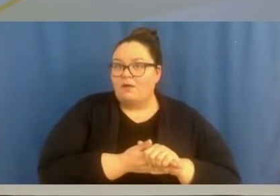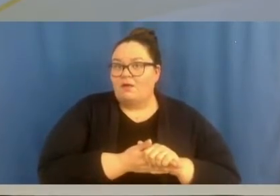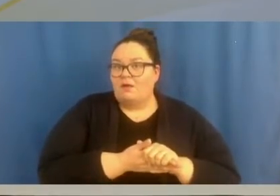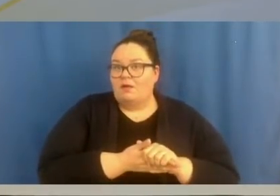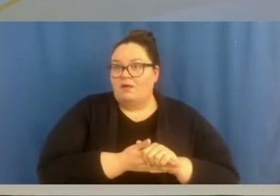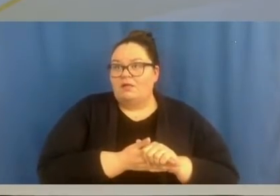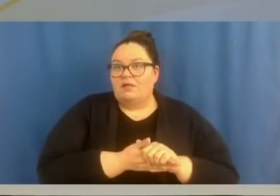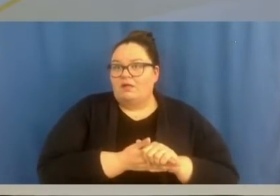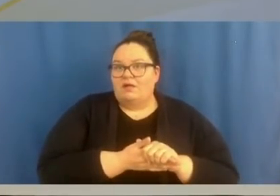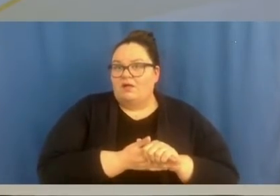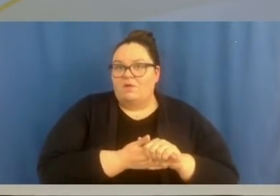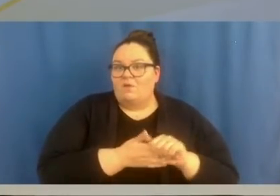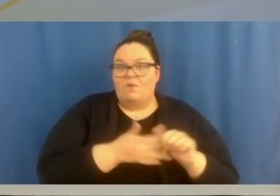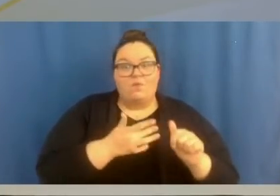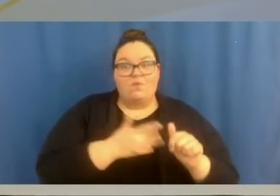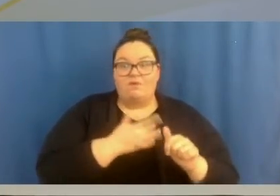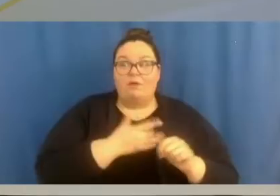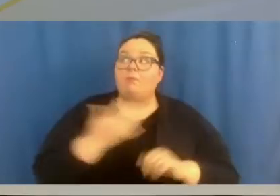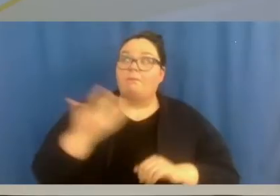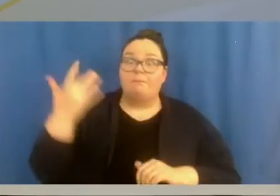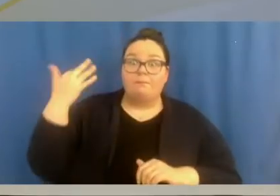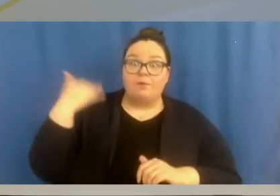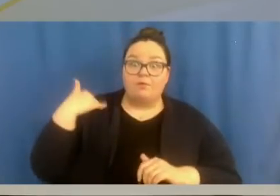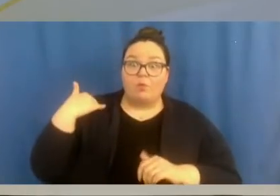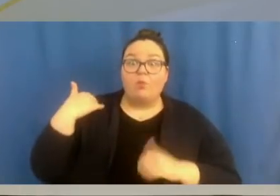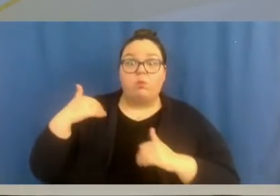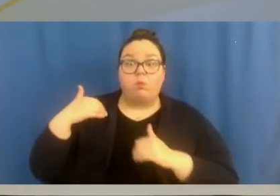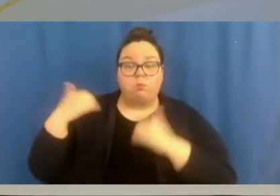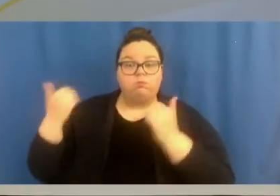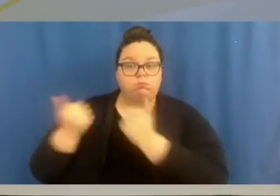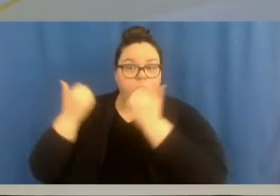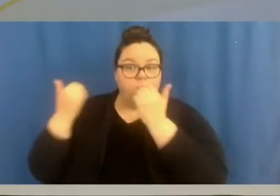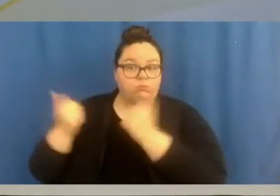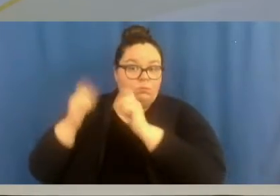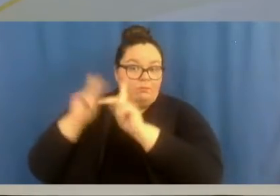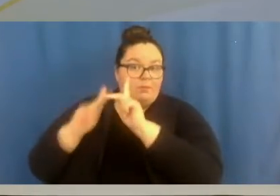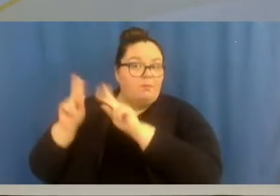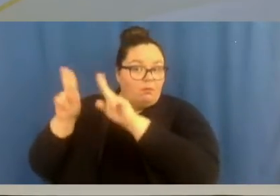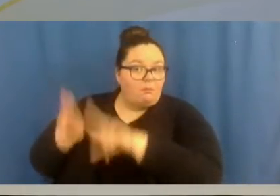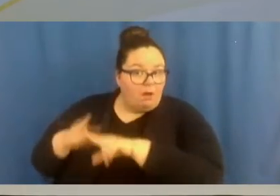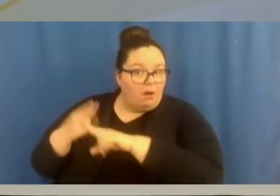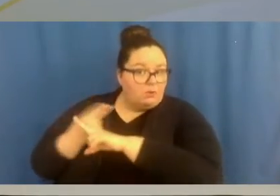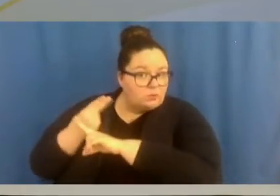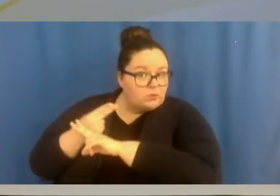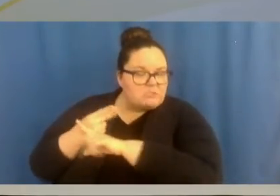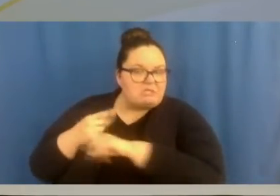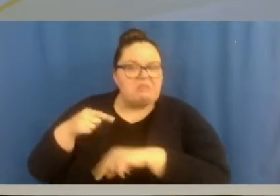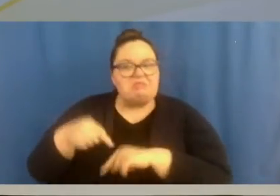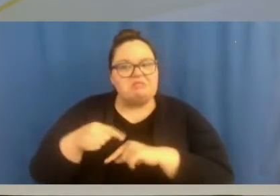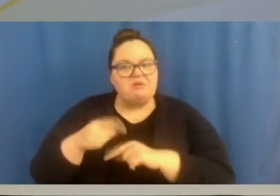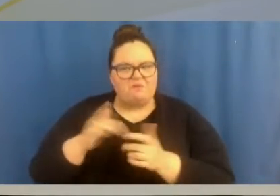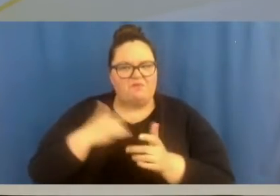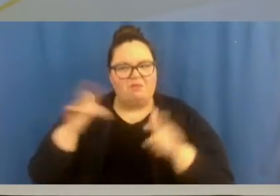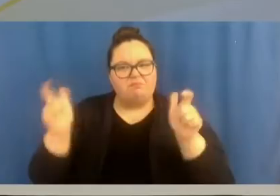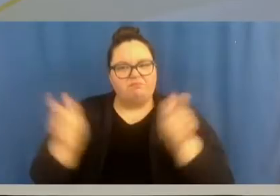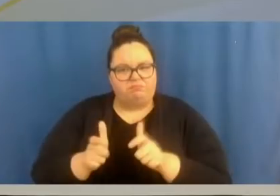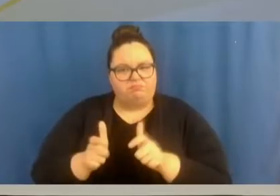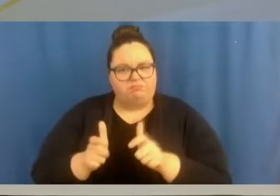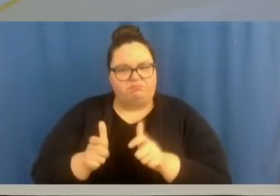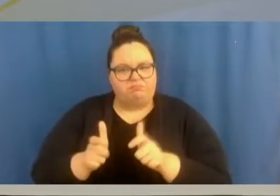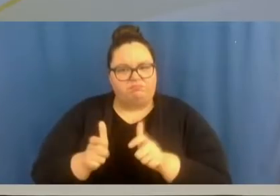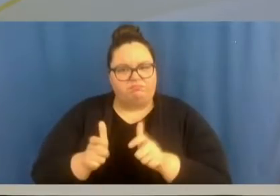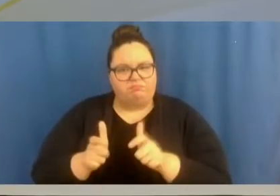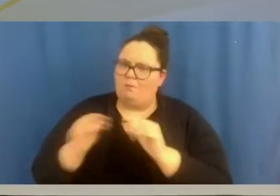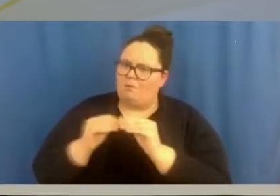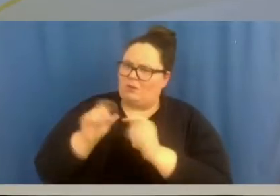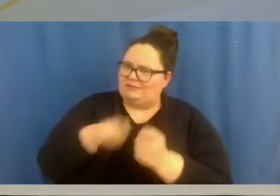as big a uptake on this round, but I can get you more exact numbers and get somebody to email